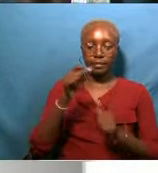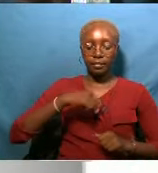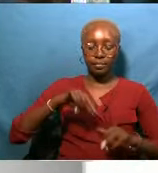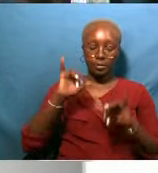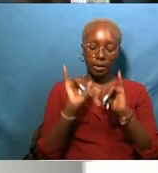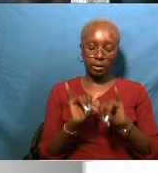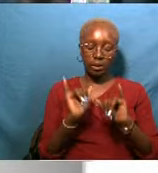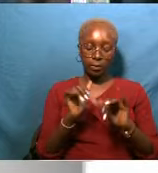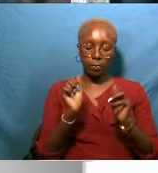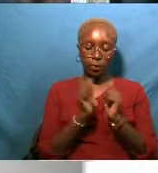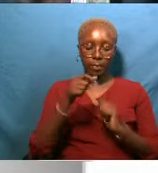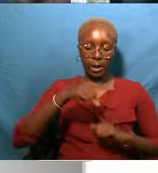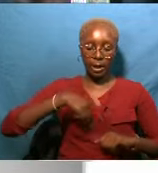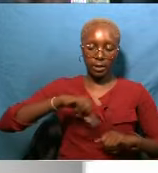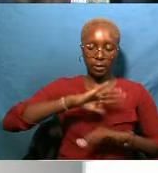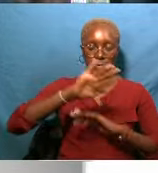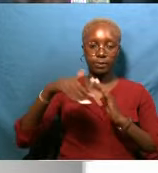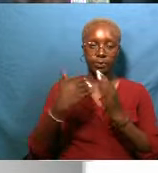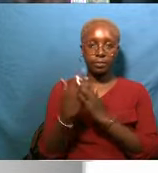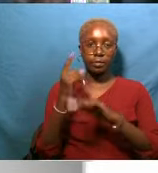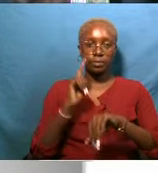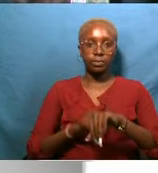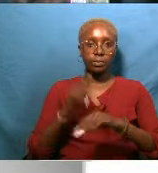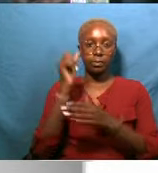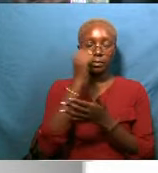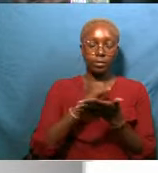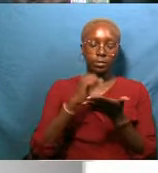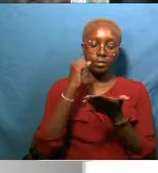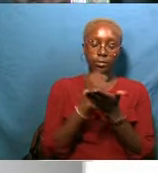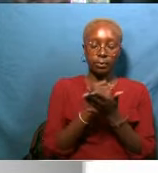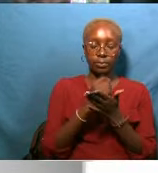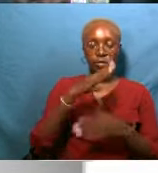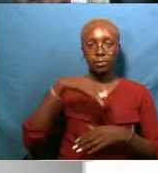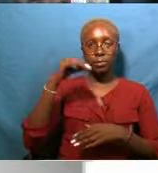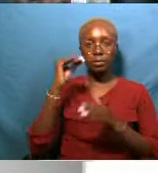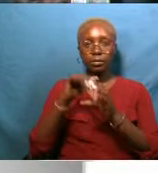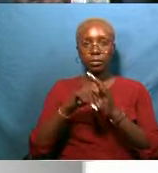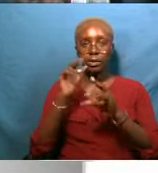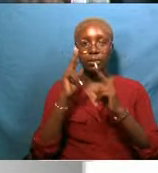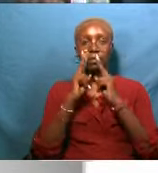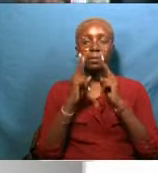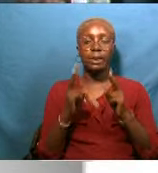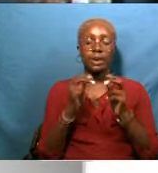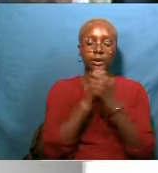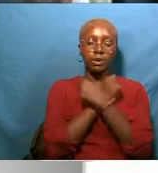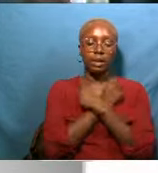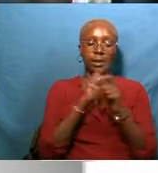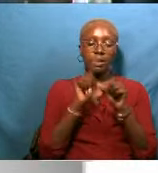remain with us always. Amen. Go in peace to love and to serve the Lord.